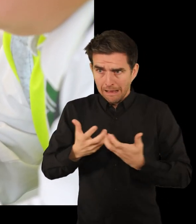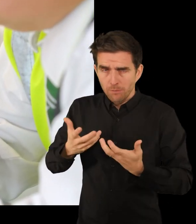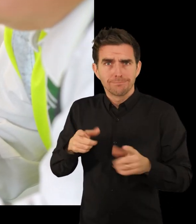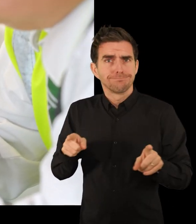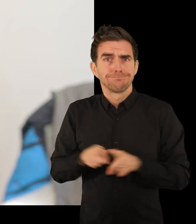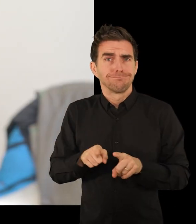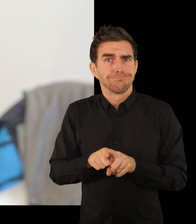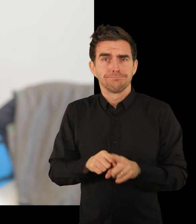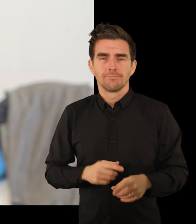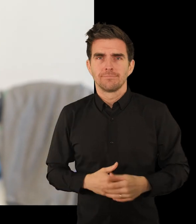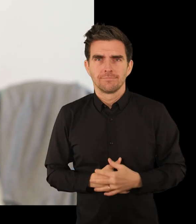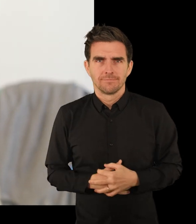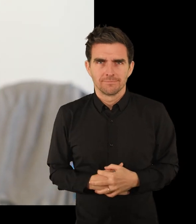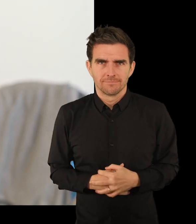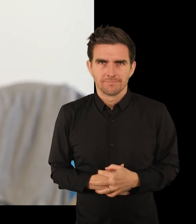deaf.